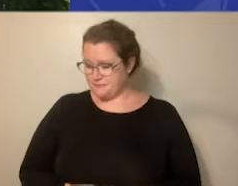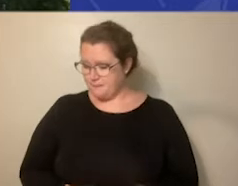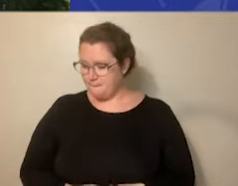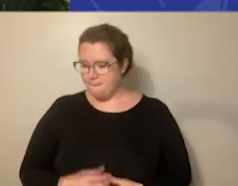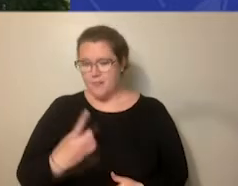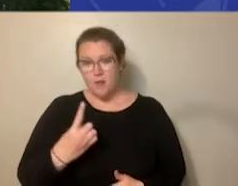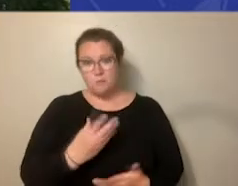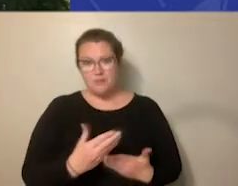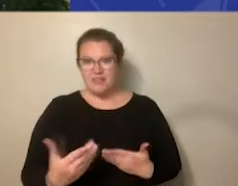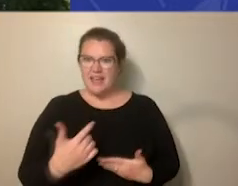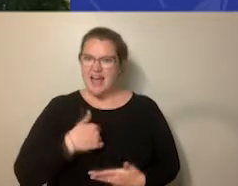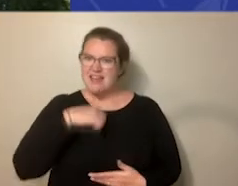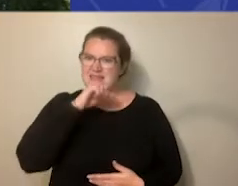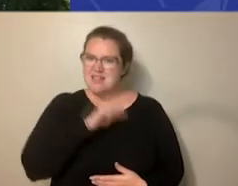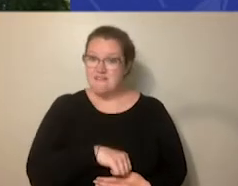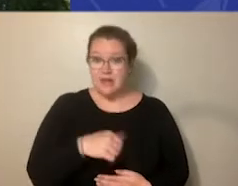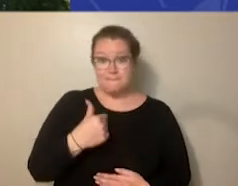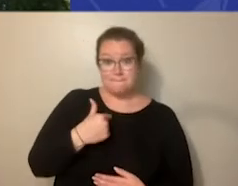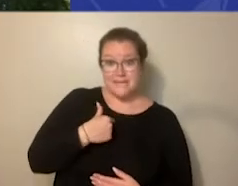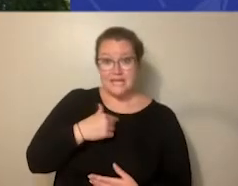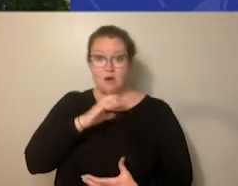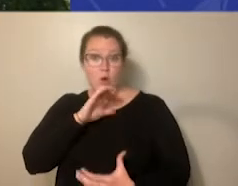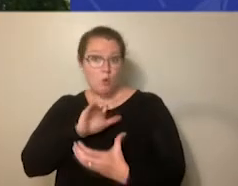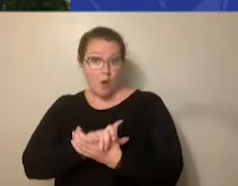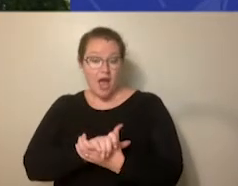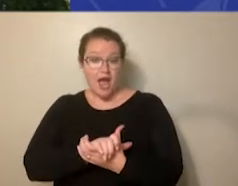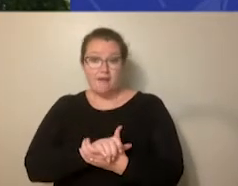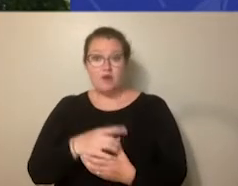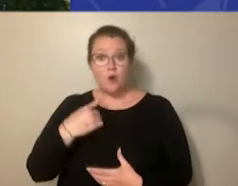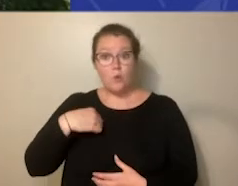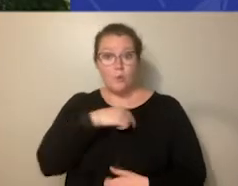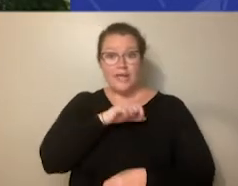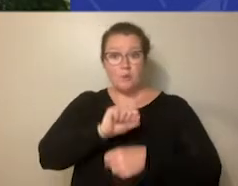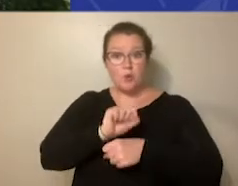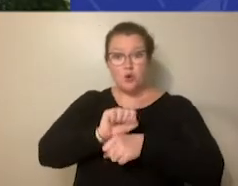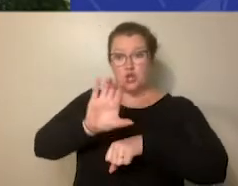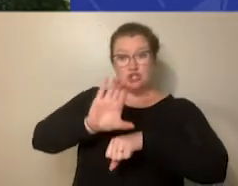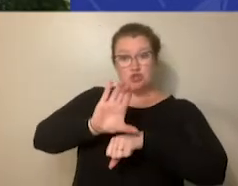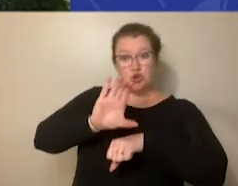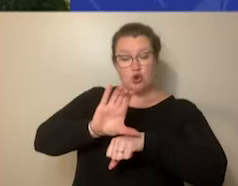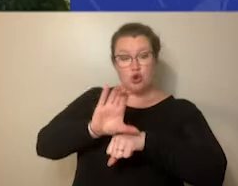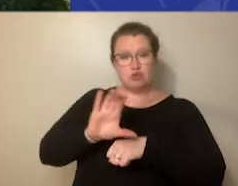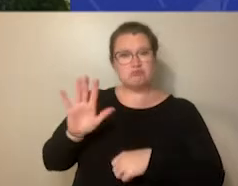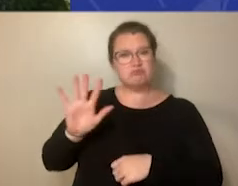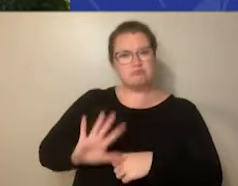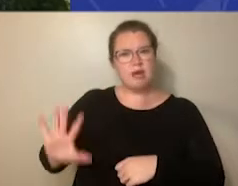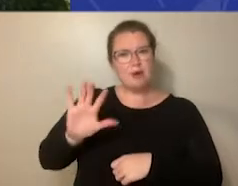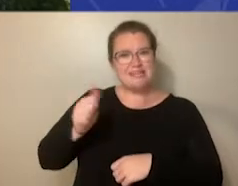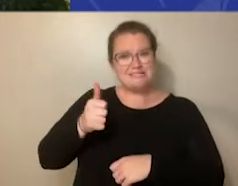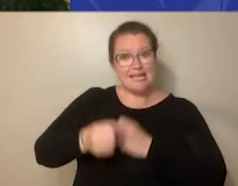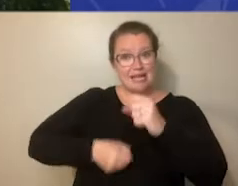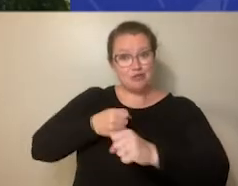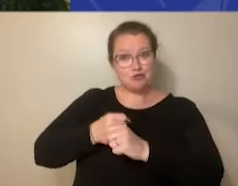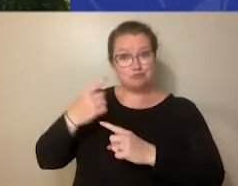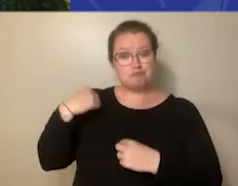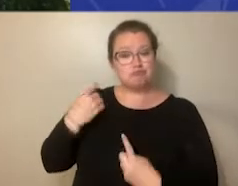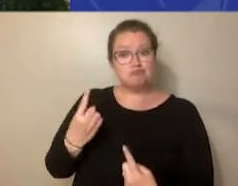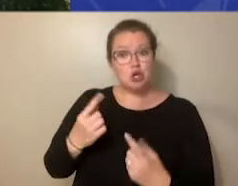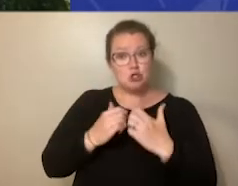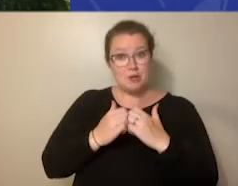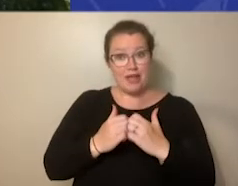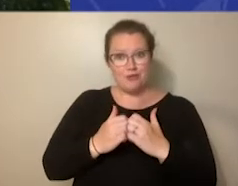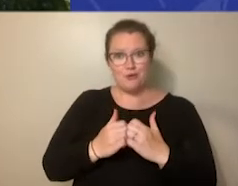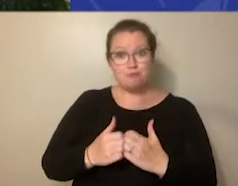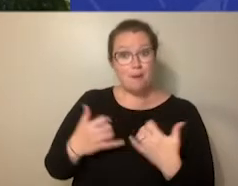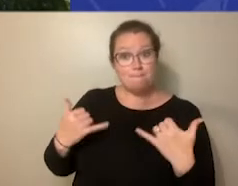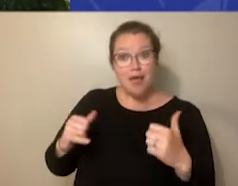I've loved, my wife and I were on staff at a church for about 10 years together. And to play with my